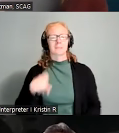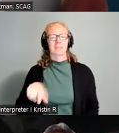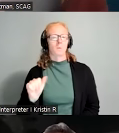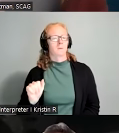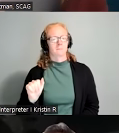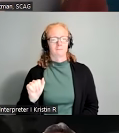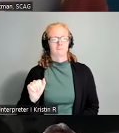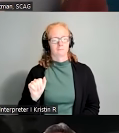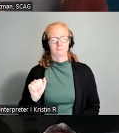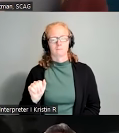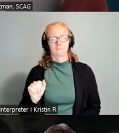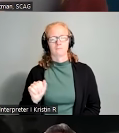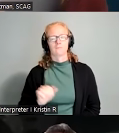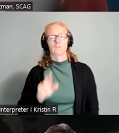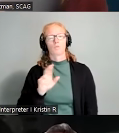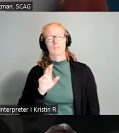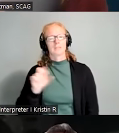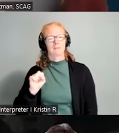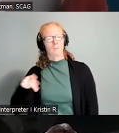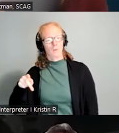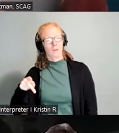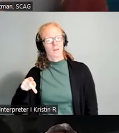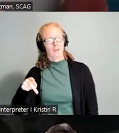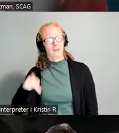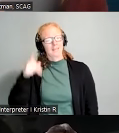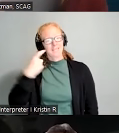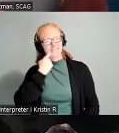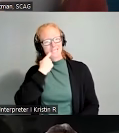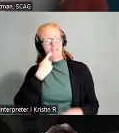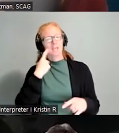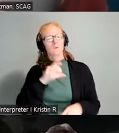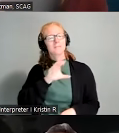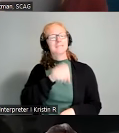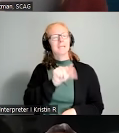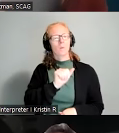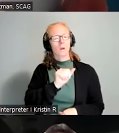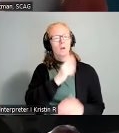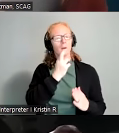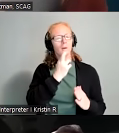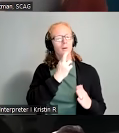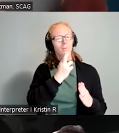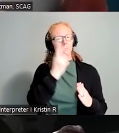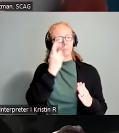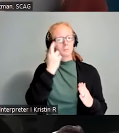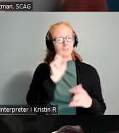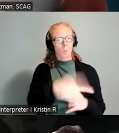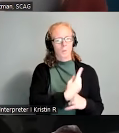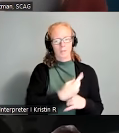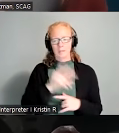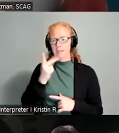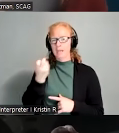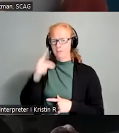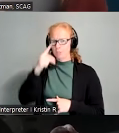then the regional significant definition that Annalie mentioned is really for CEQA purposes. Okay. So Kevin,